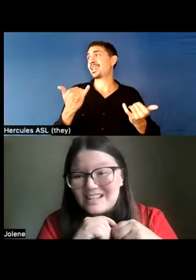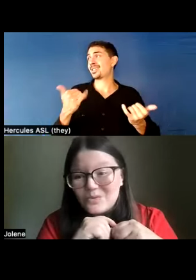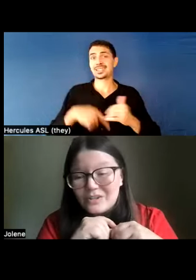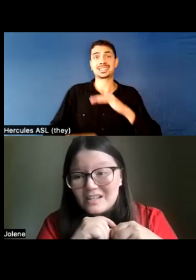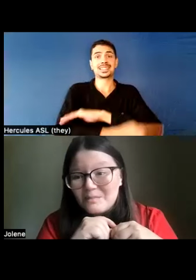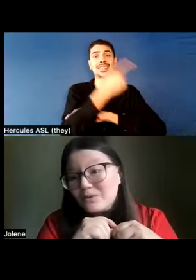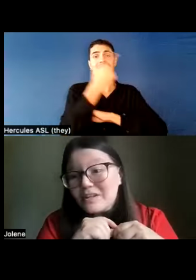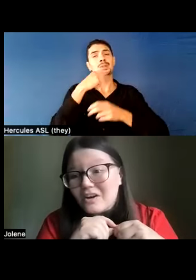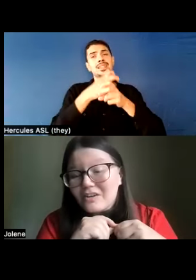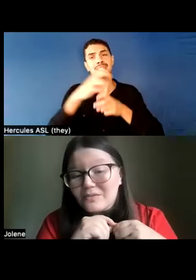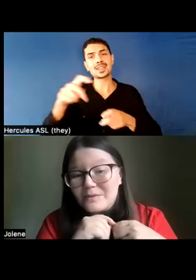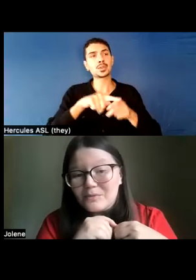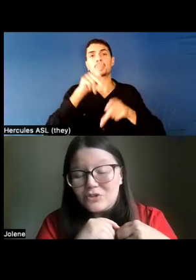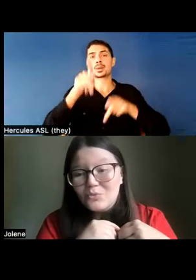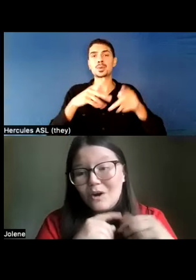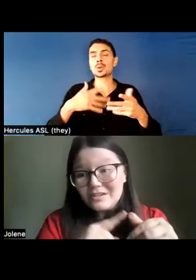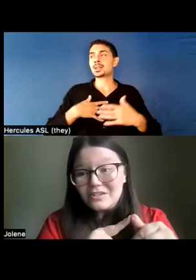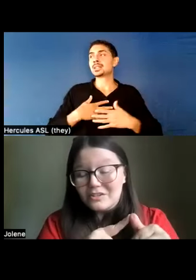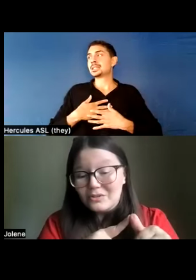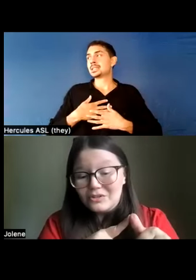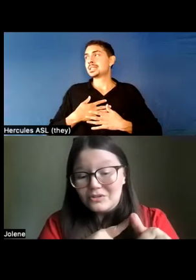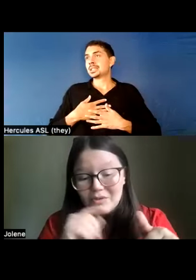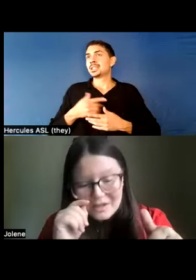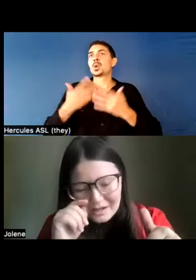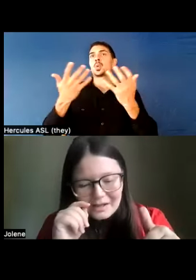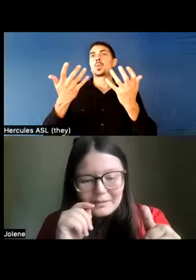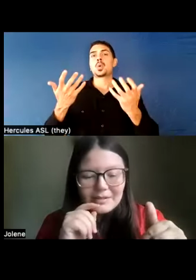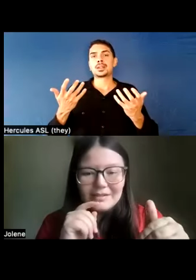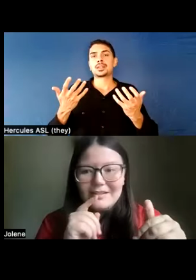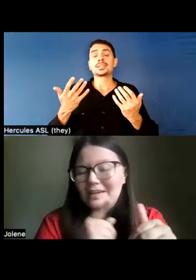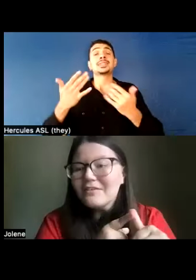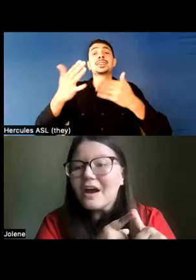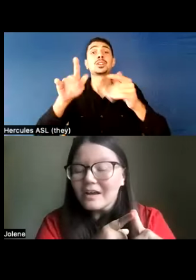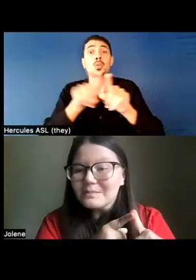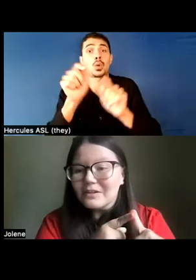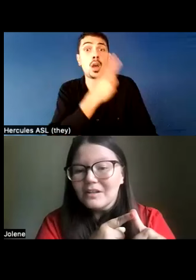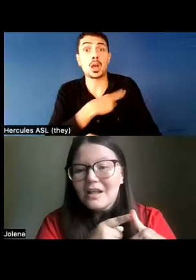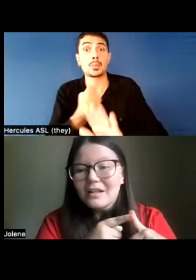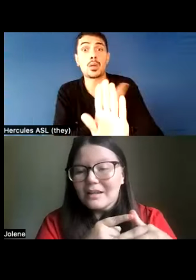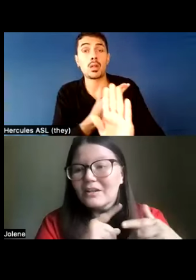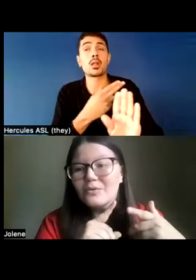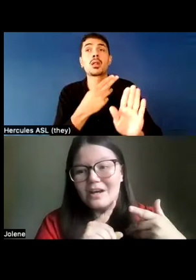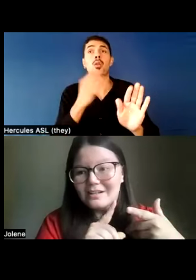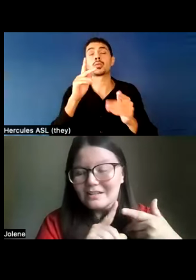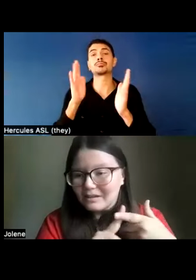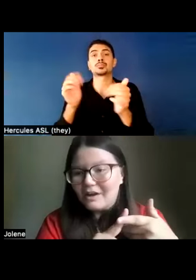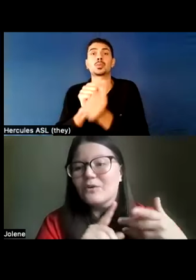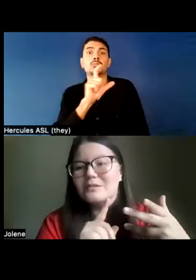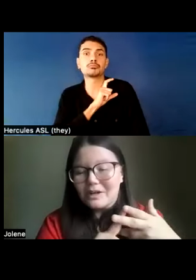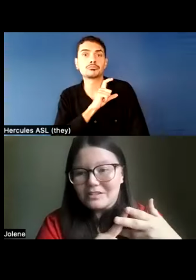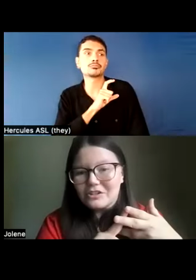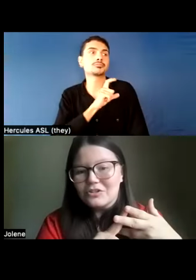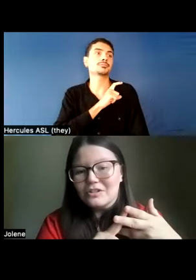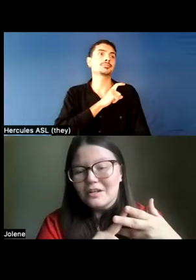day and age where it can be really hard for people to want to go to even the hospital, let alone talking to law